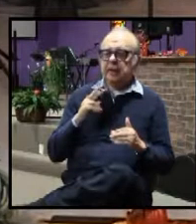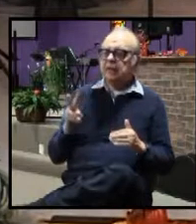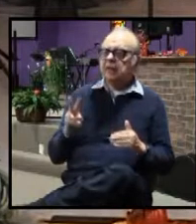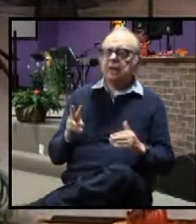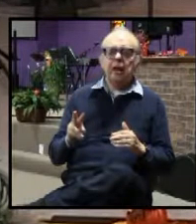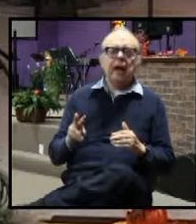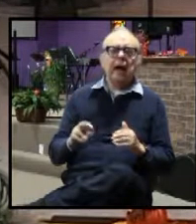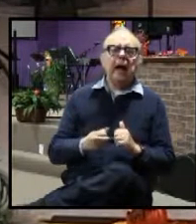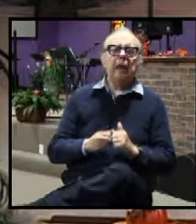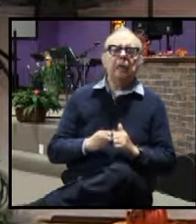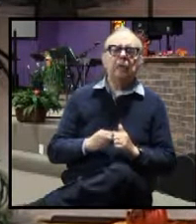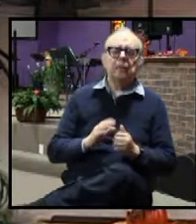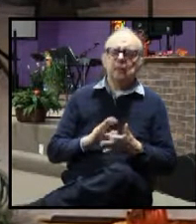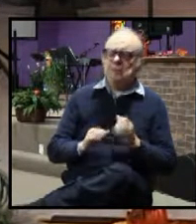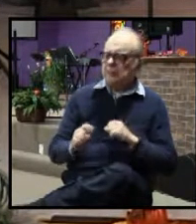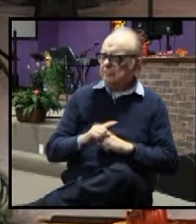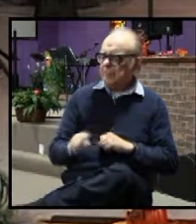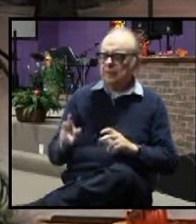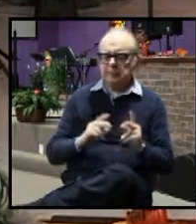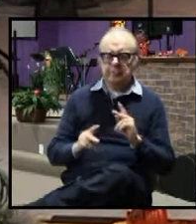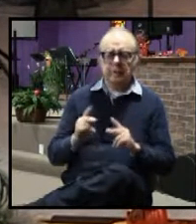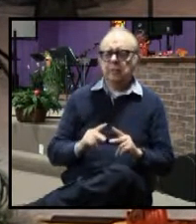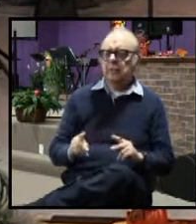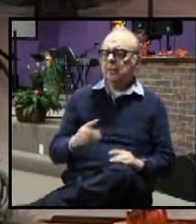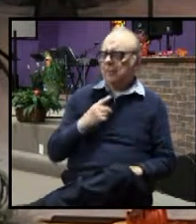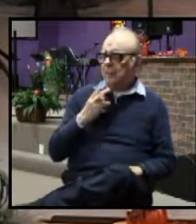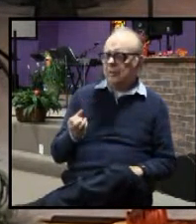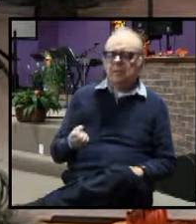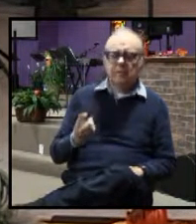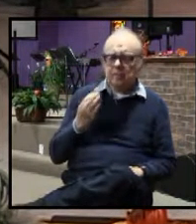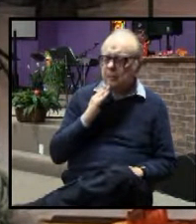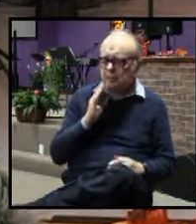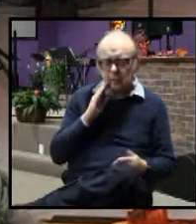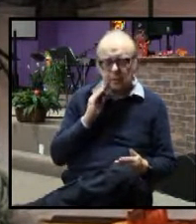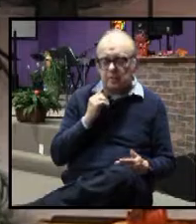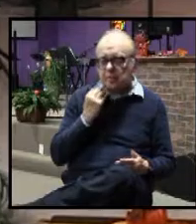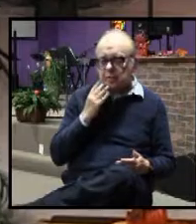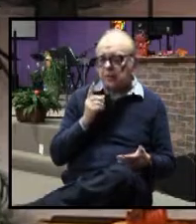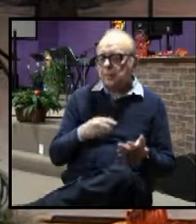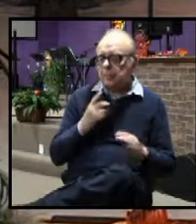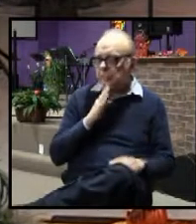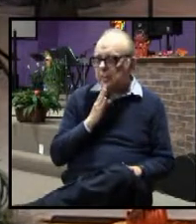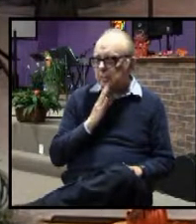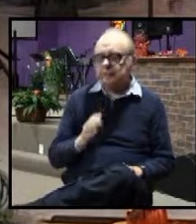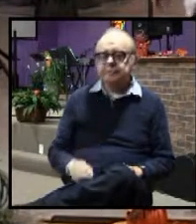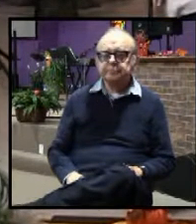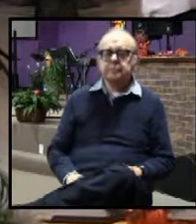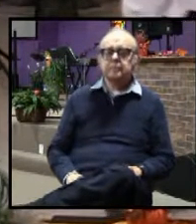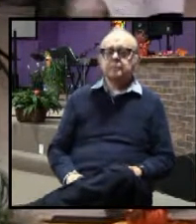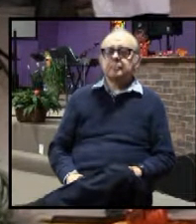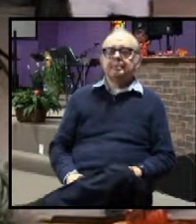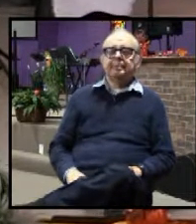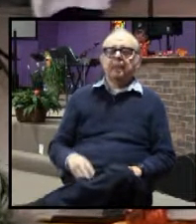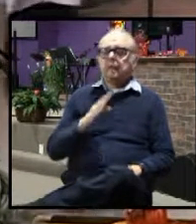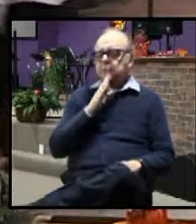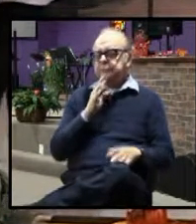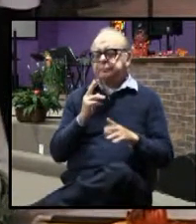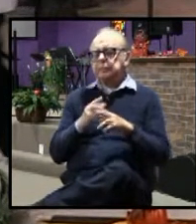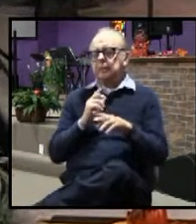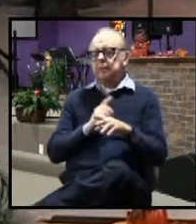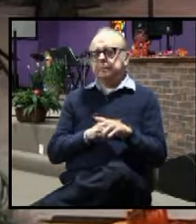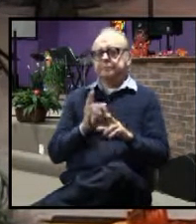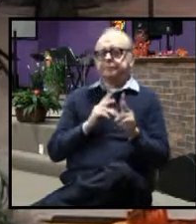look how miserable they are. You say, well, no, you don't know what you're talking about. Hold on a minute. Let's talk